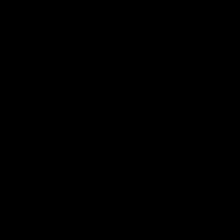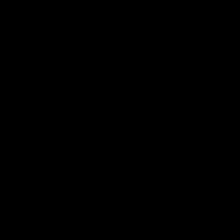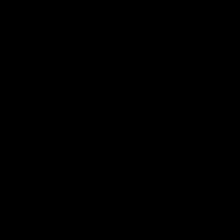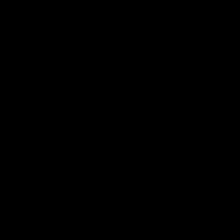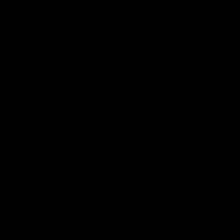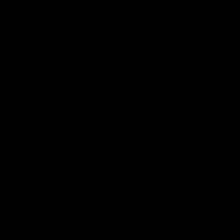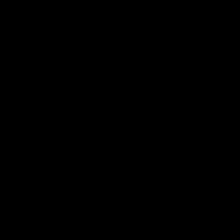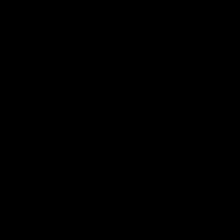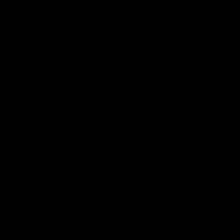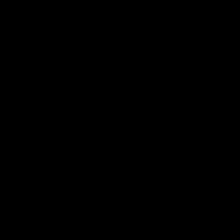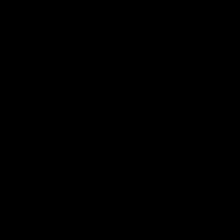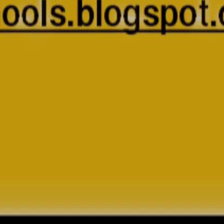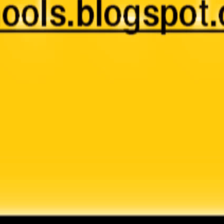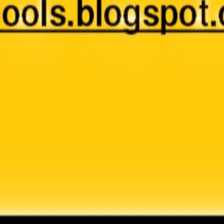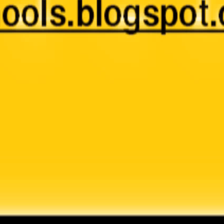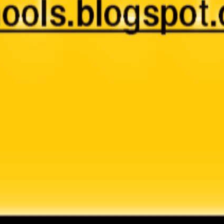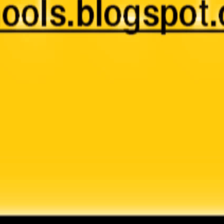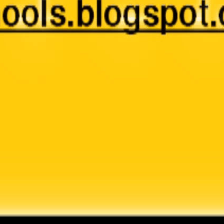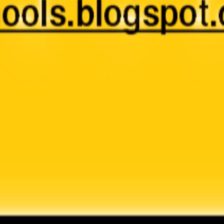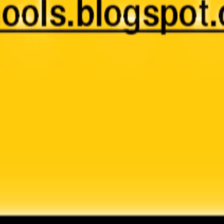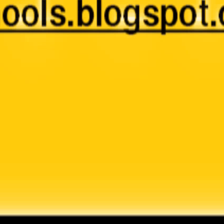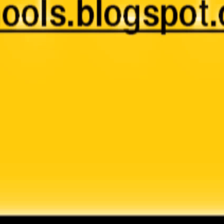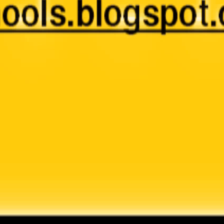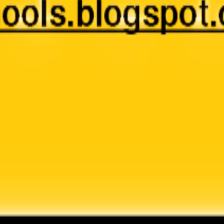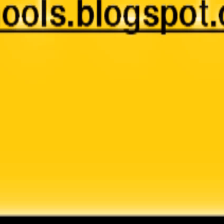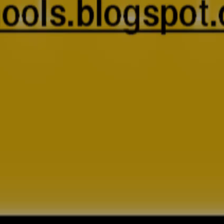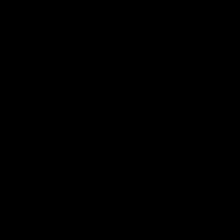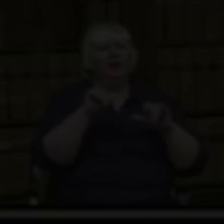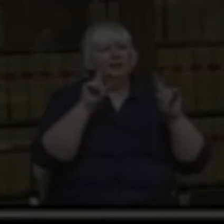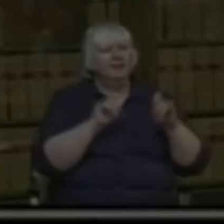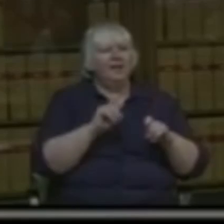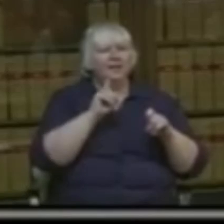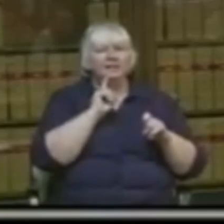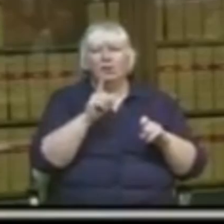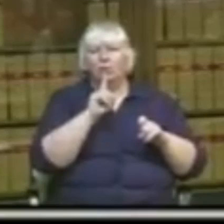The first thing I have to say is that the emphasis on standardized testing has been